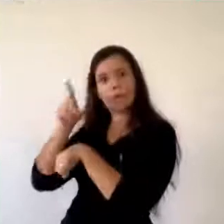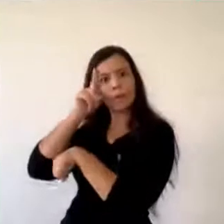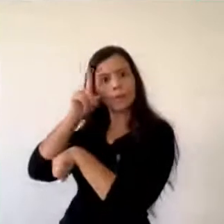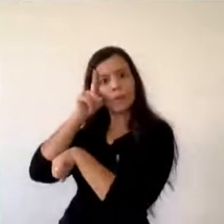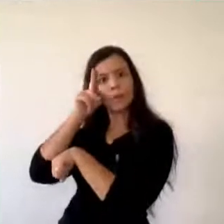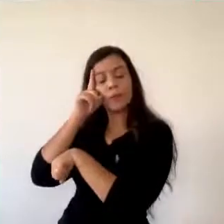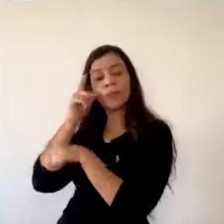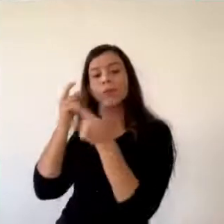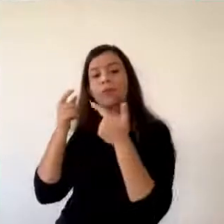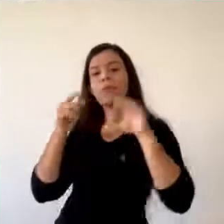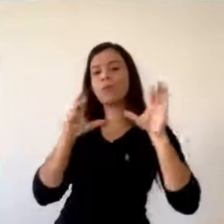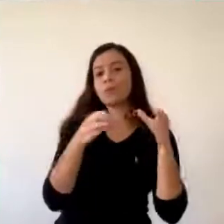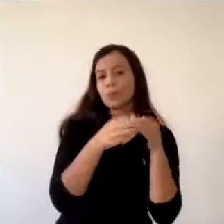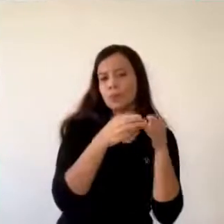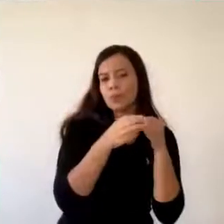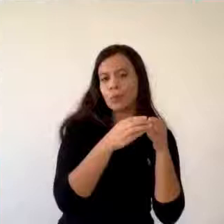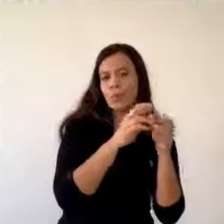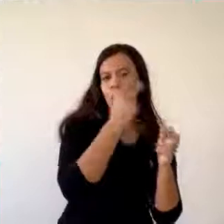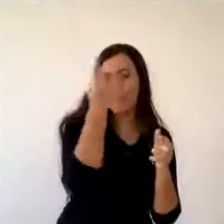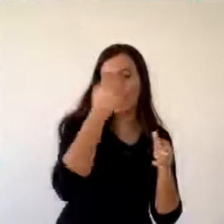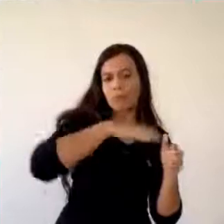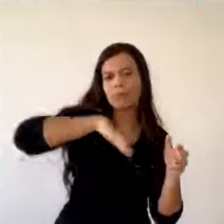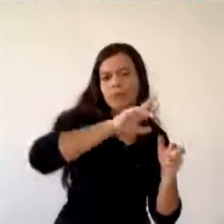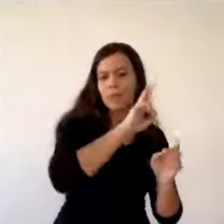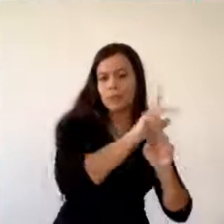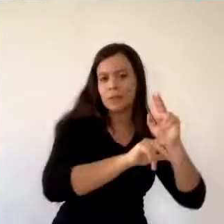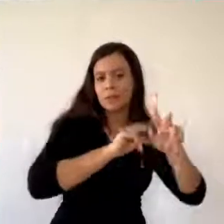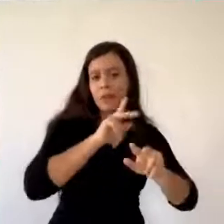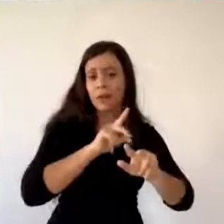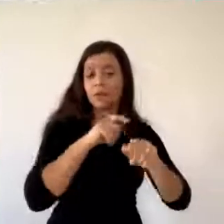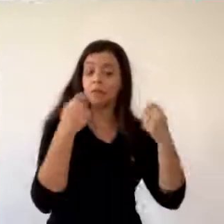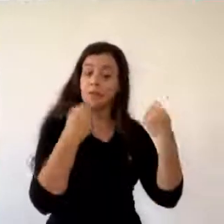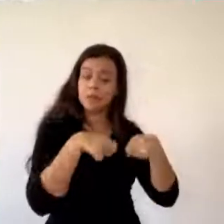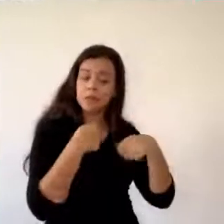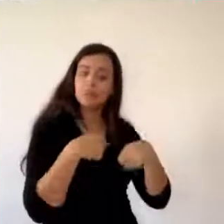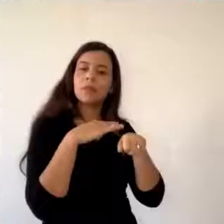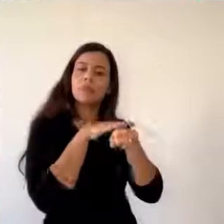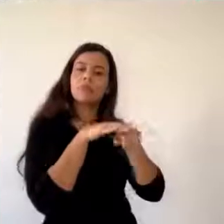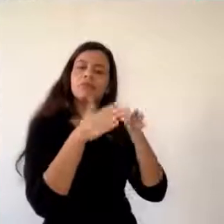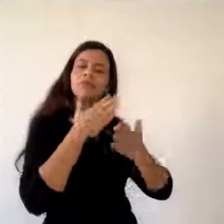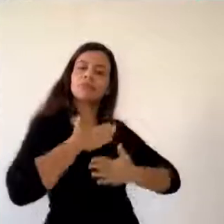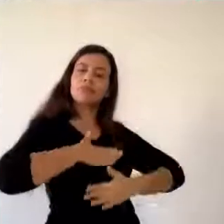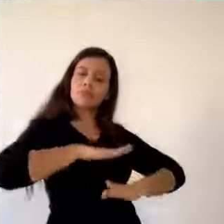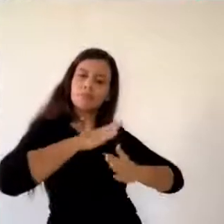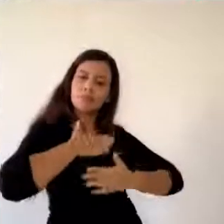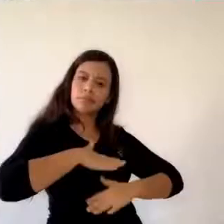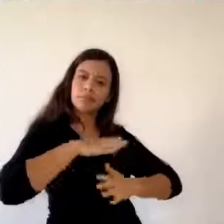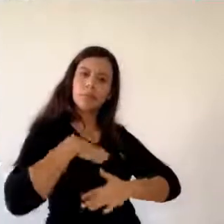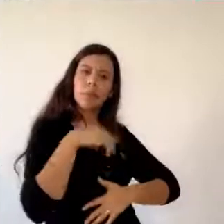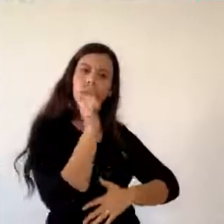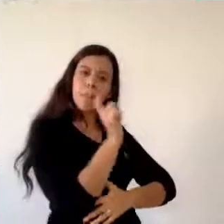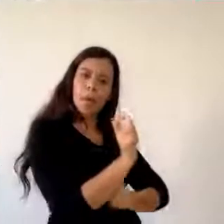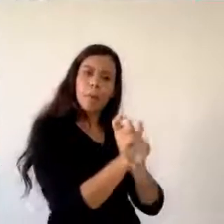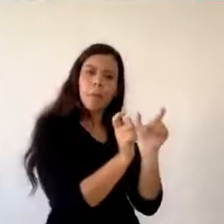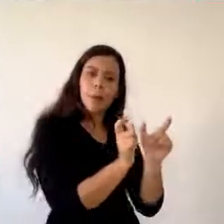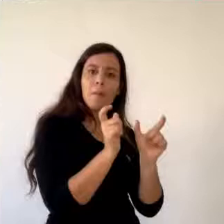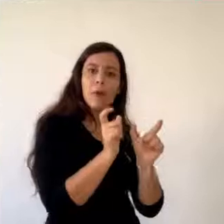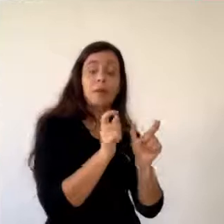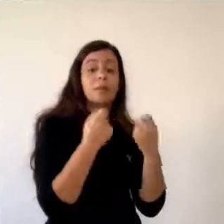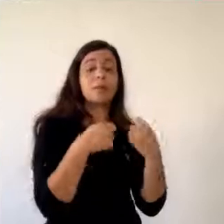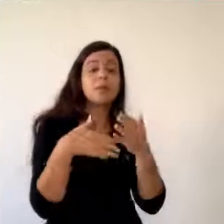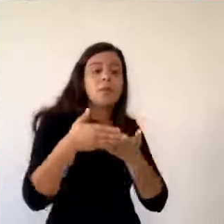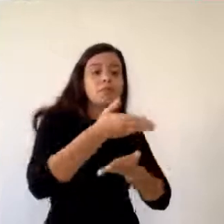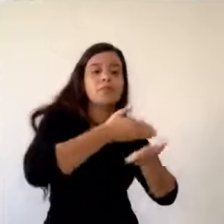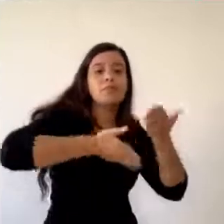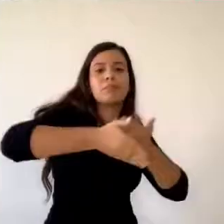own kind. If you always live with your own equals, but if you live amongst